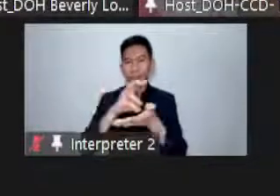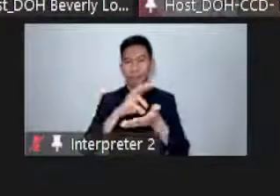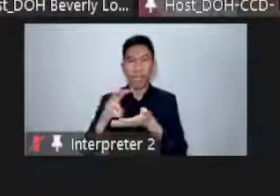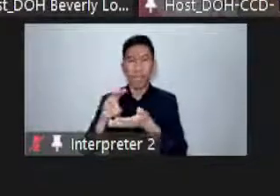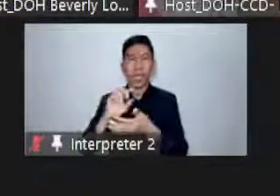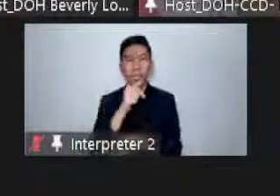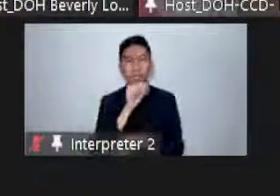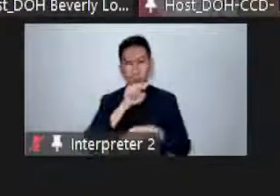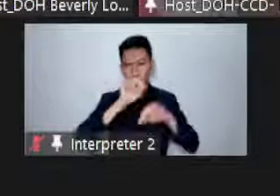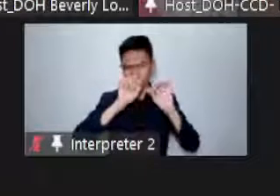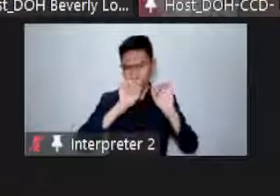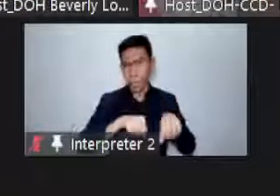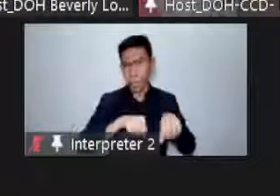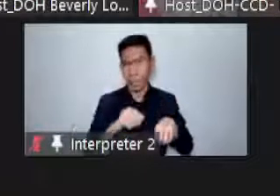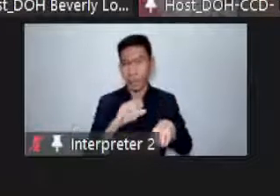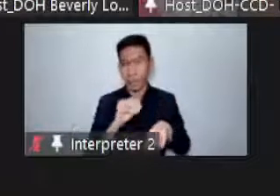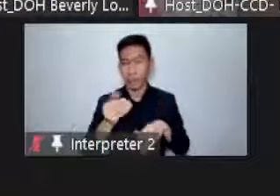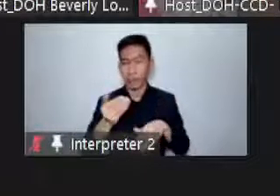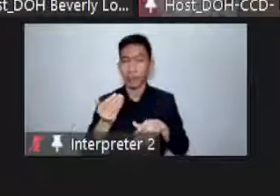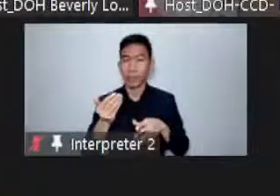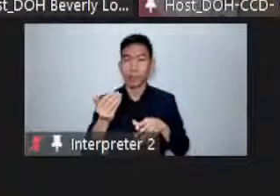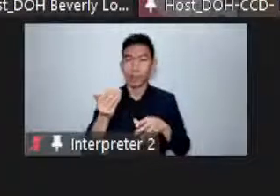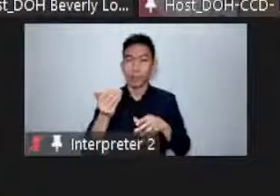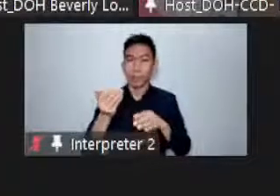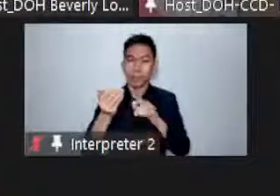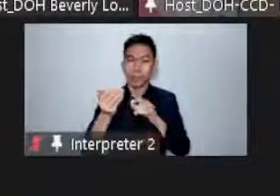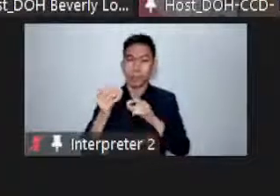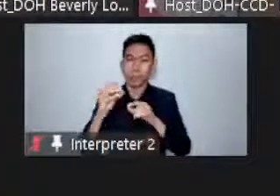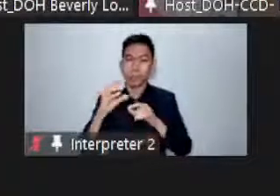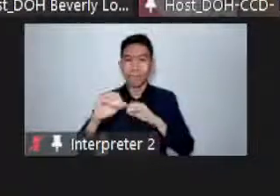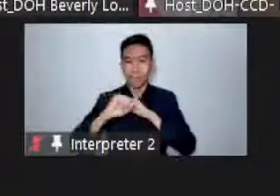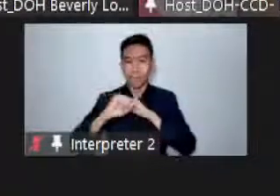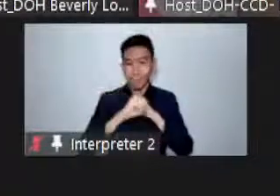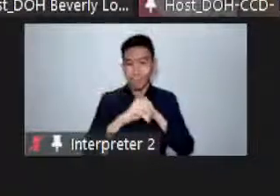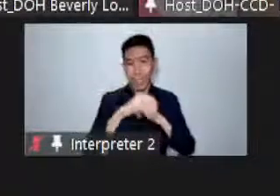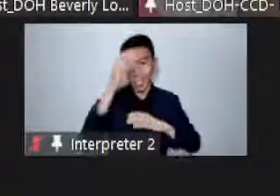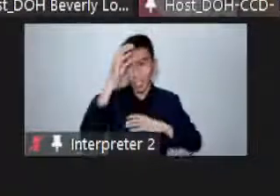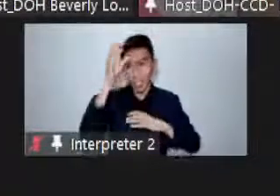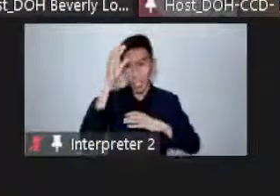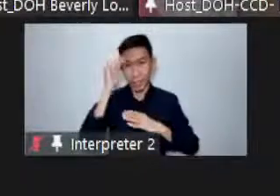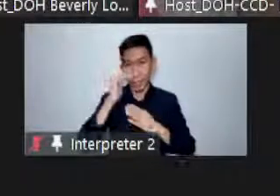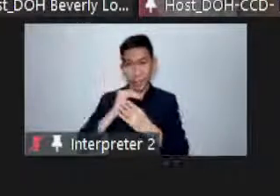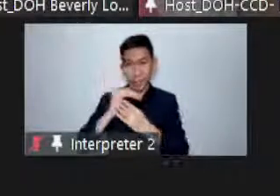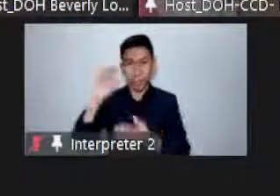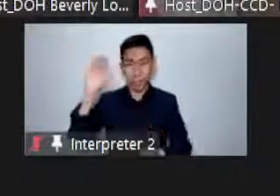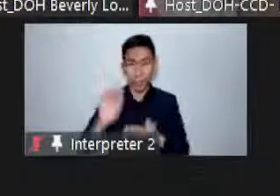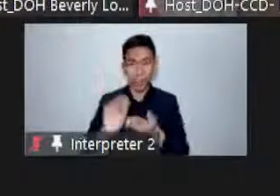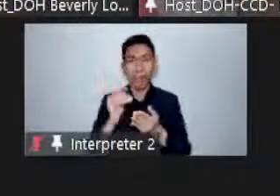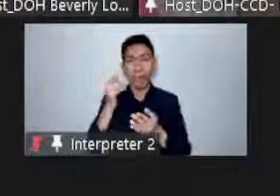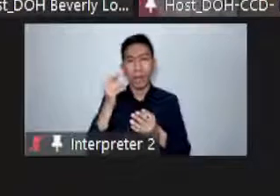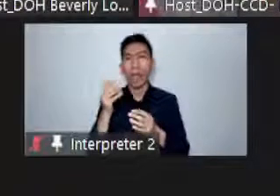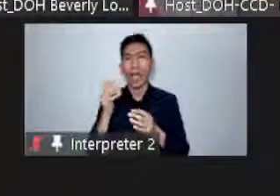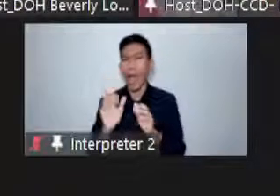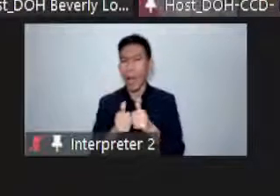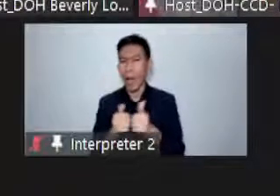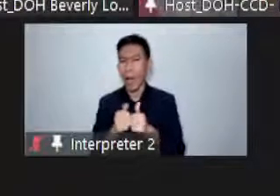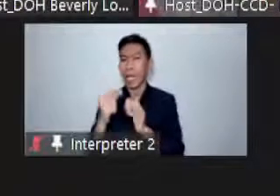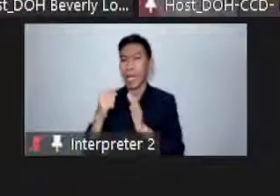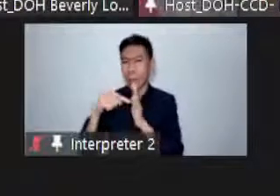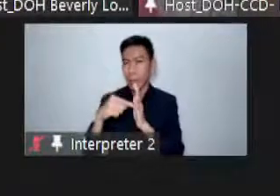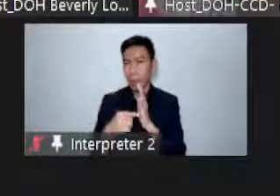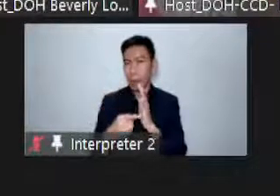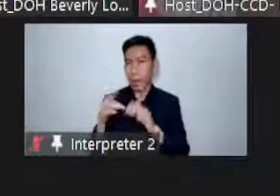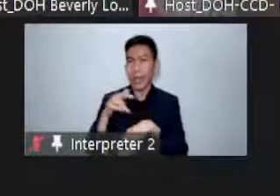do it, and to deliver cancer prevention information for screening and early detection without scaring